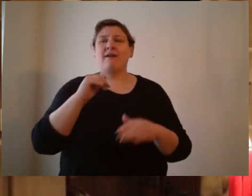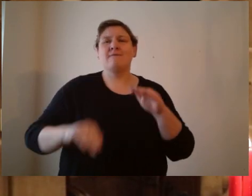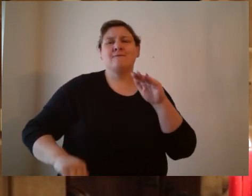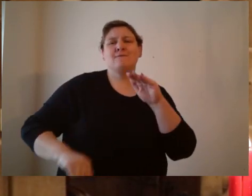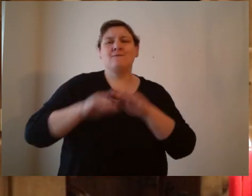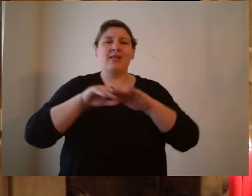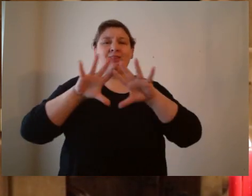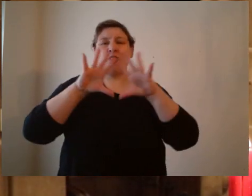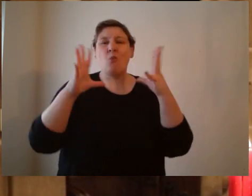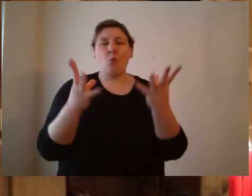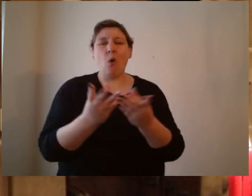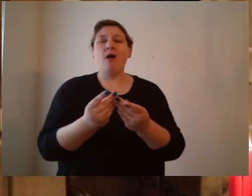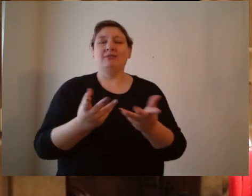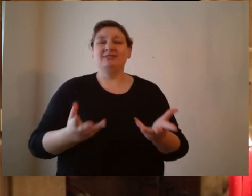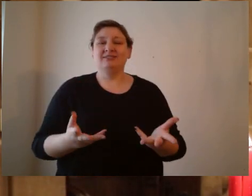may fill our world.